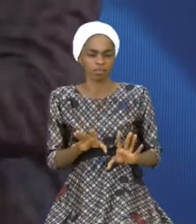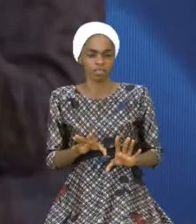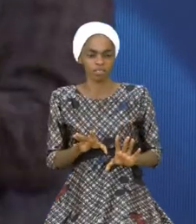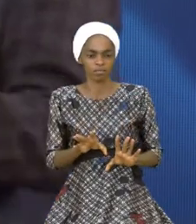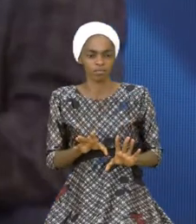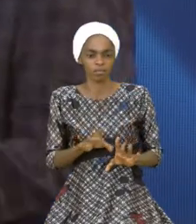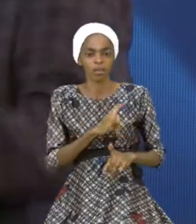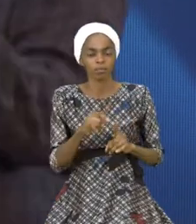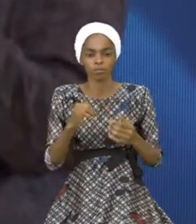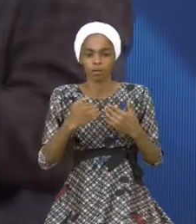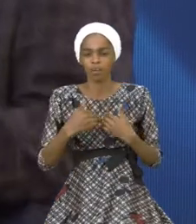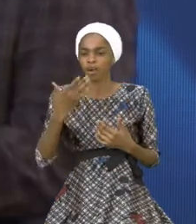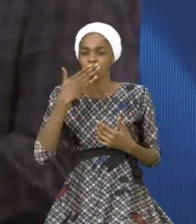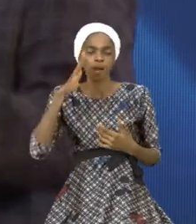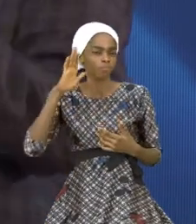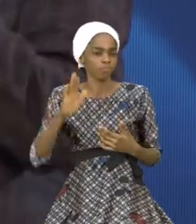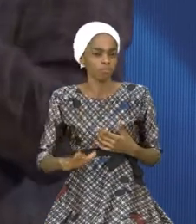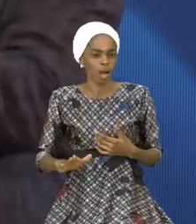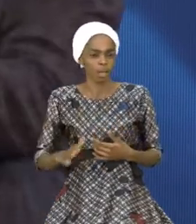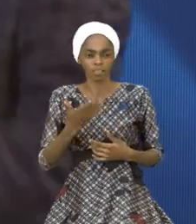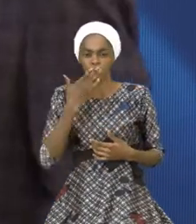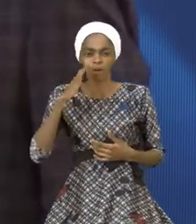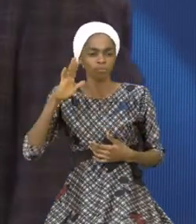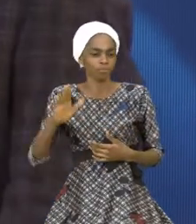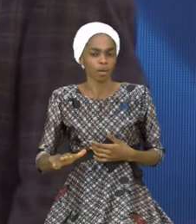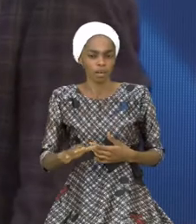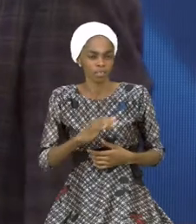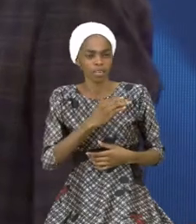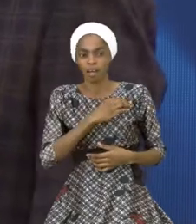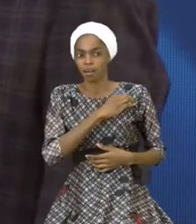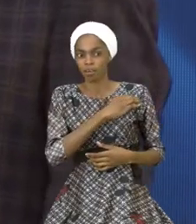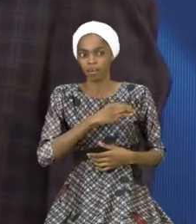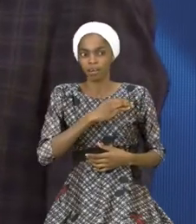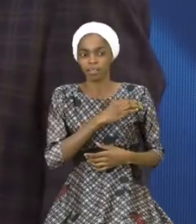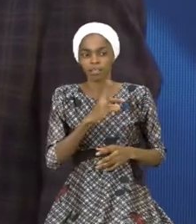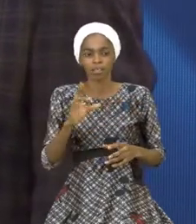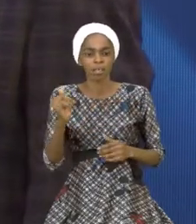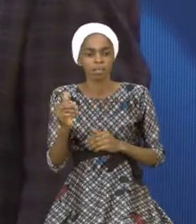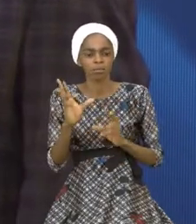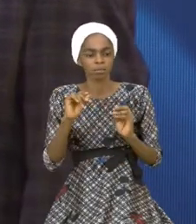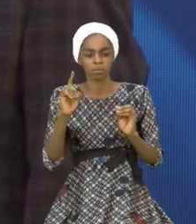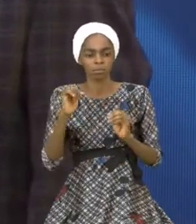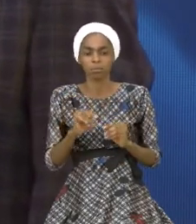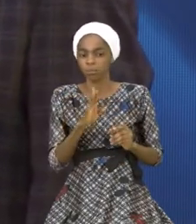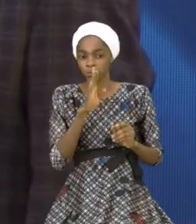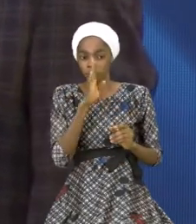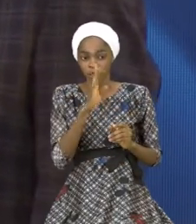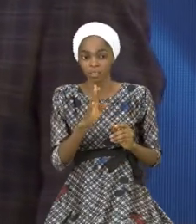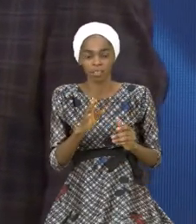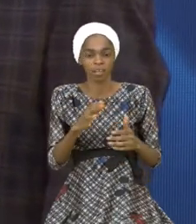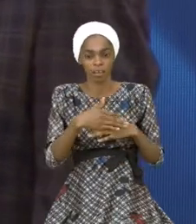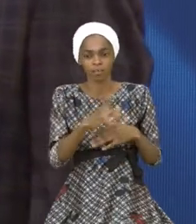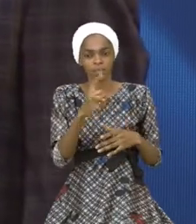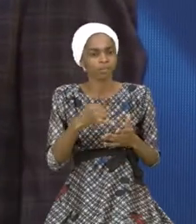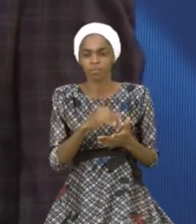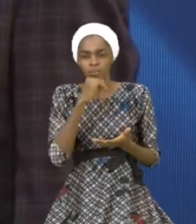have bad, injurious character, everybody will be after you. That thing does not pay. It